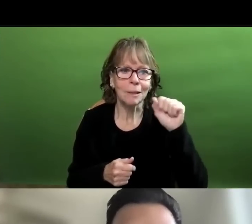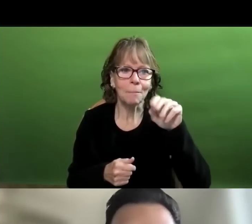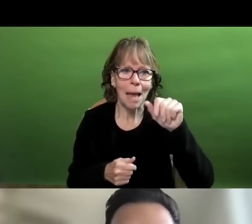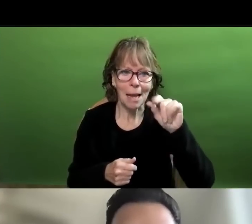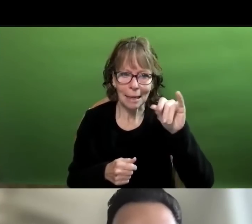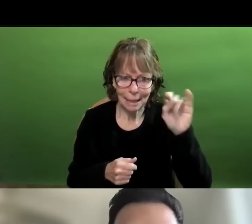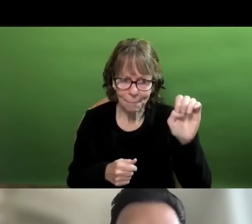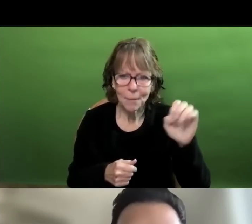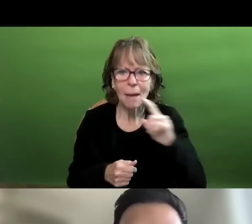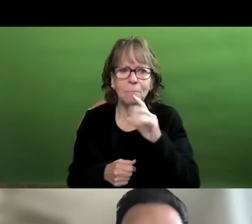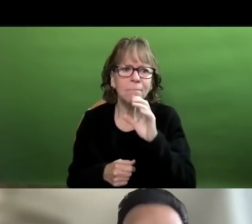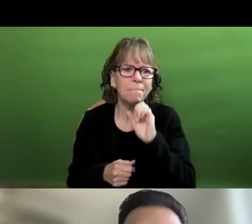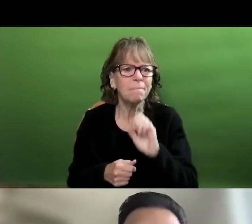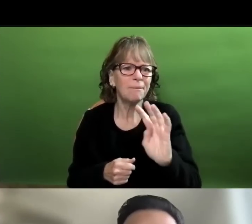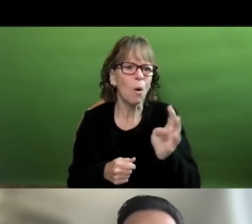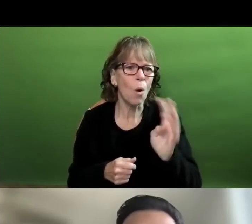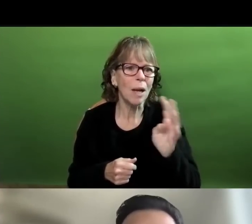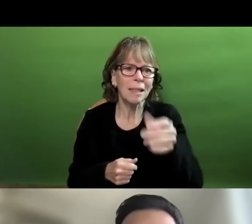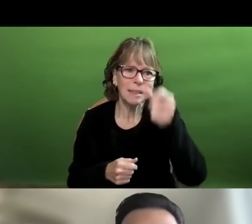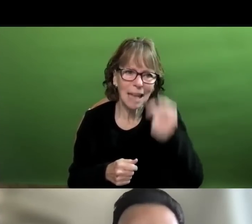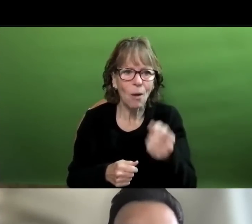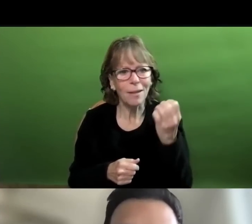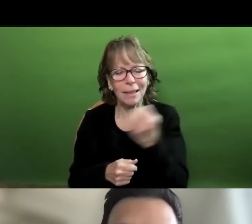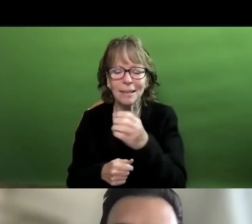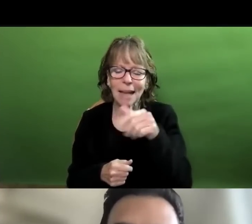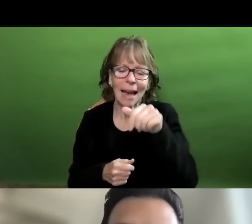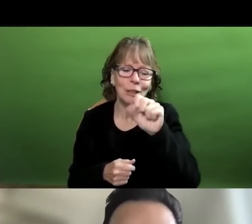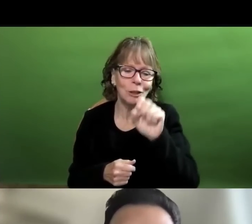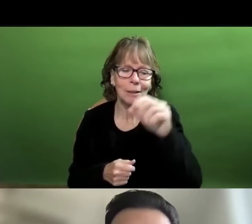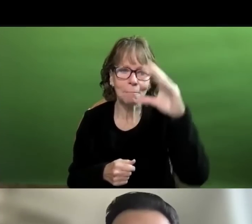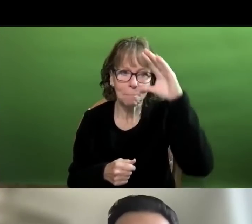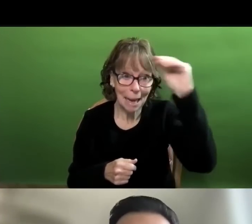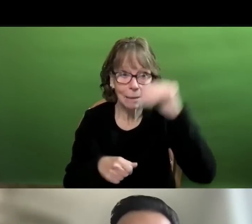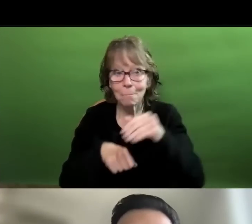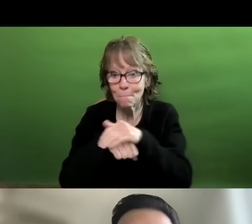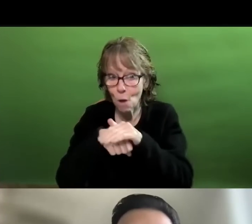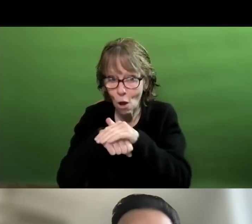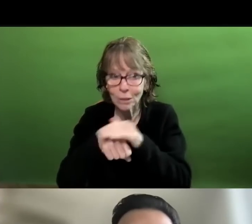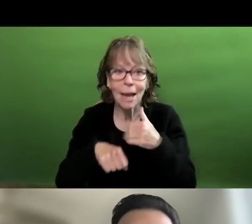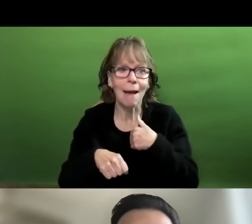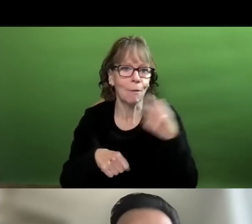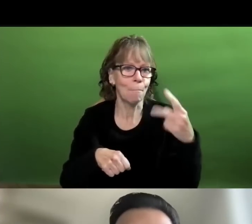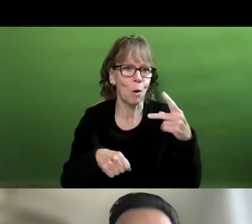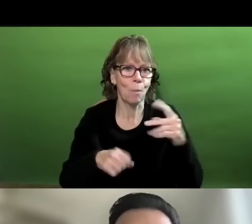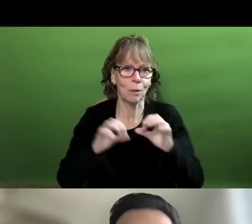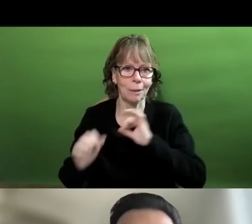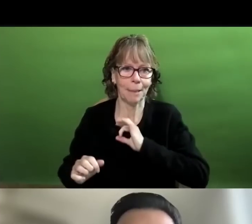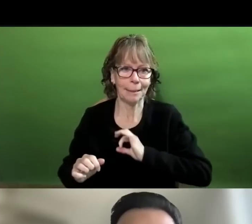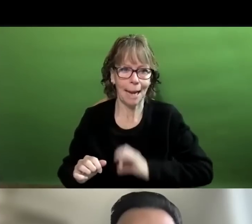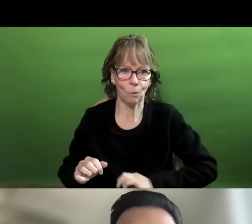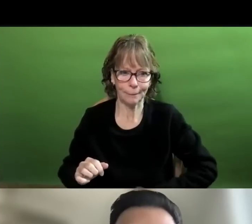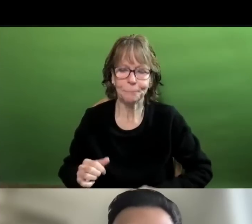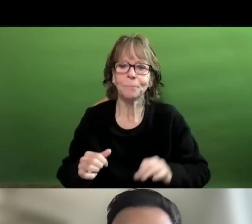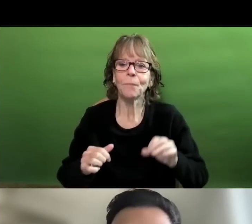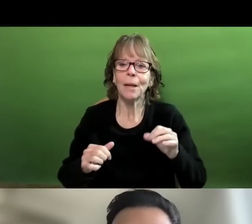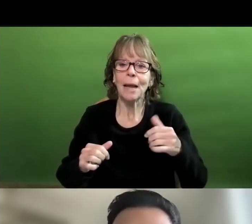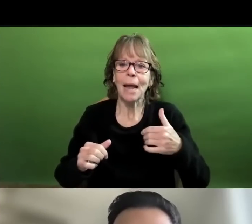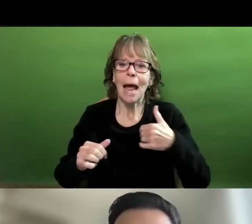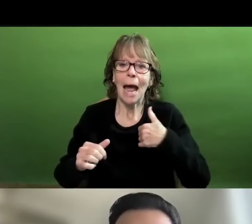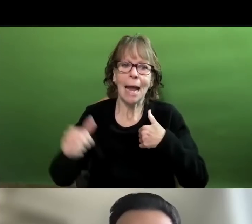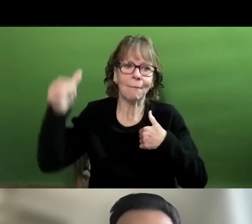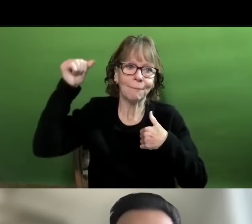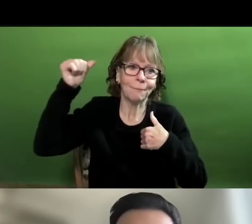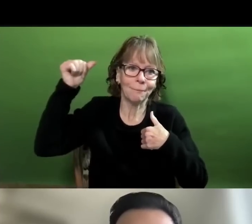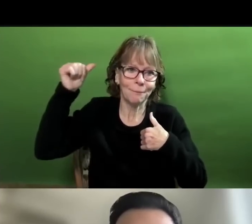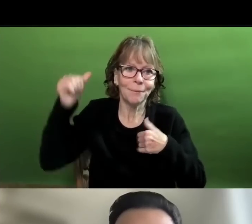a 40-something Southeast Asian male. I'm bald. I'm wearing a purple button-down shirt, and I'm in front of a virtual